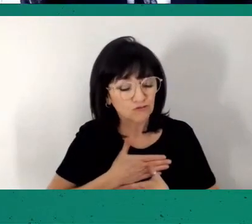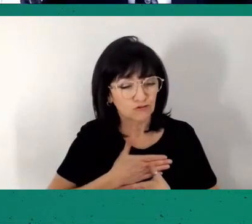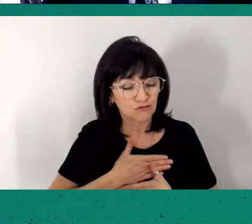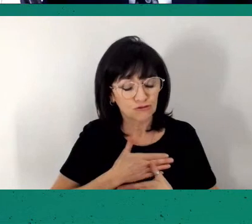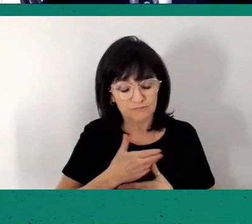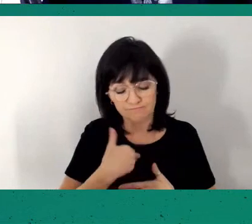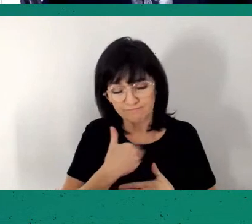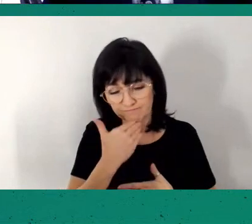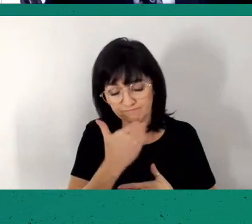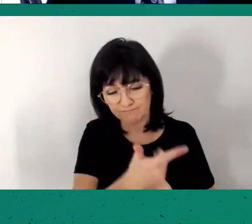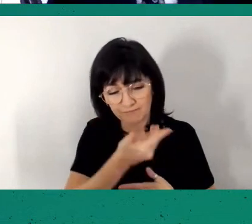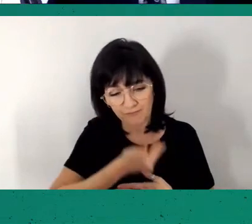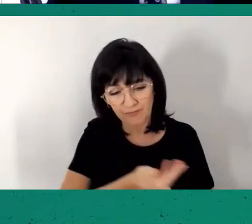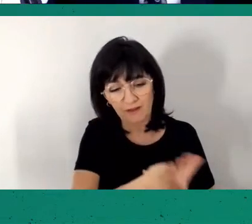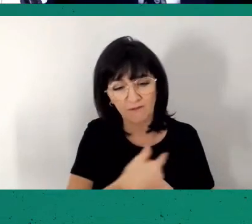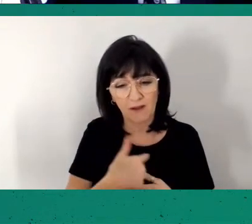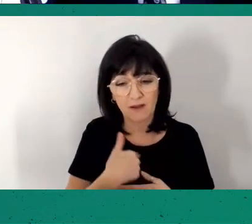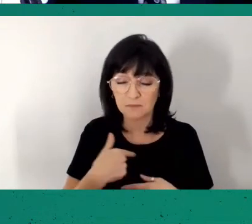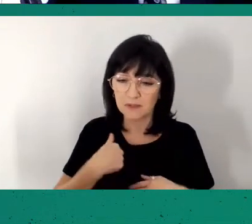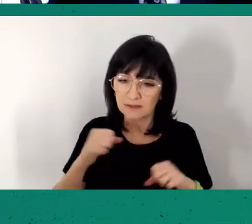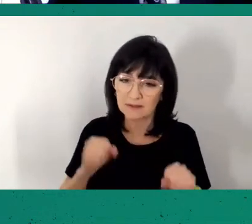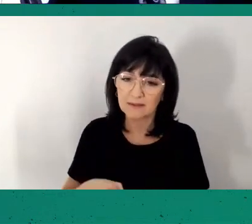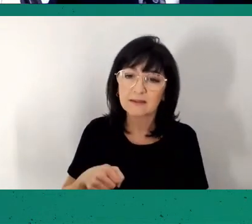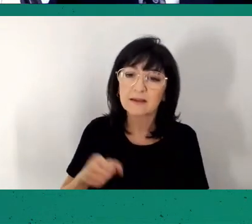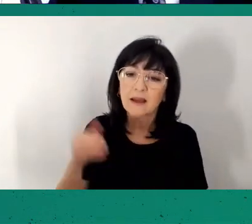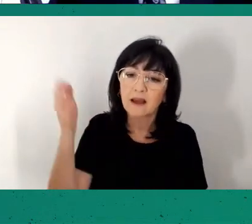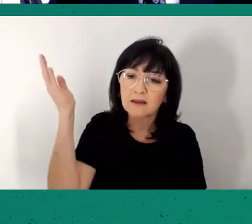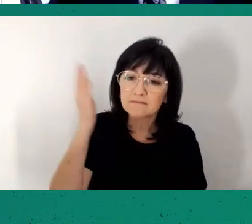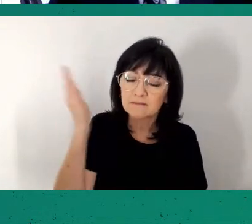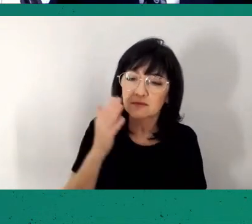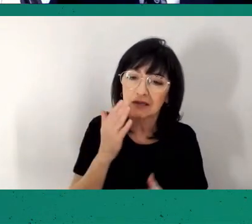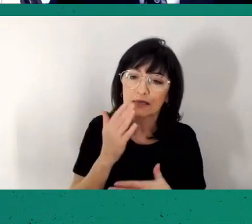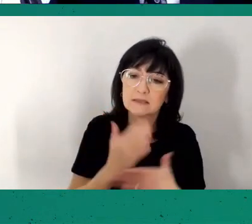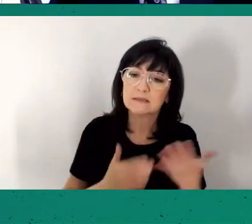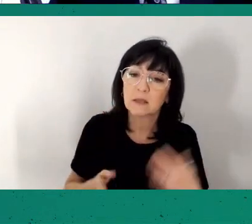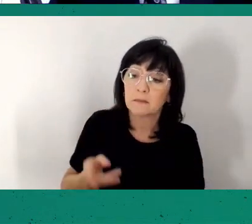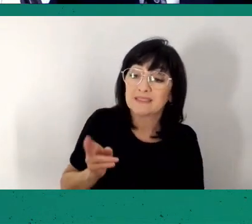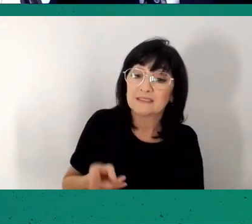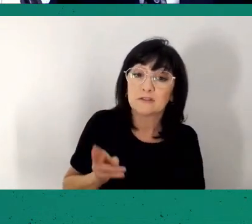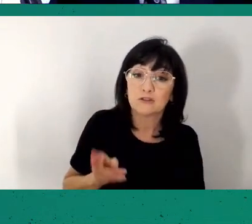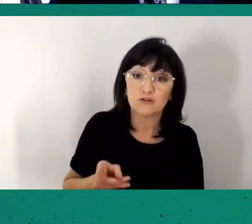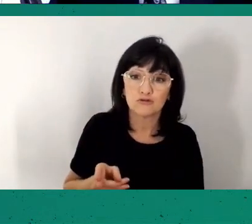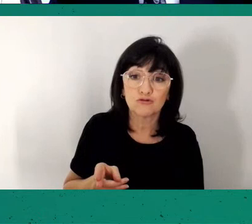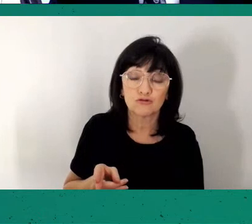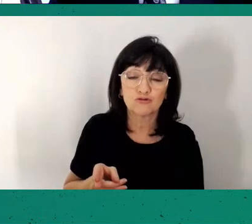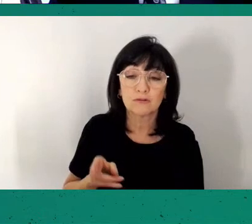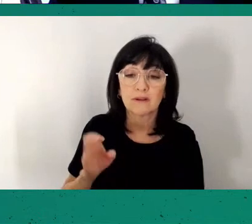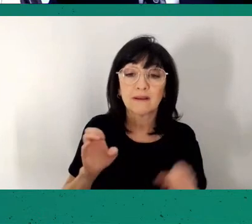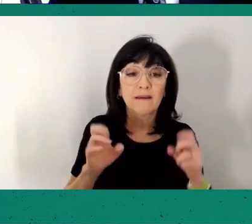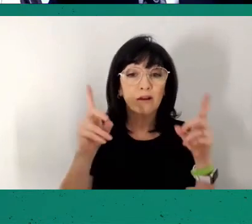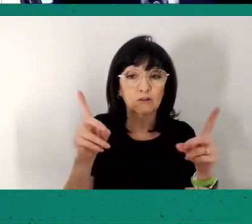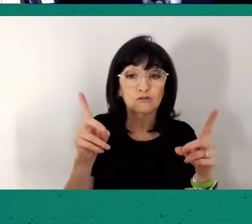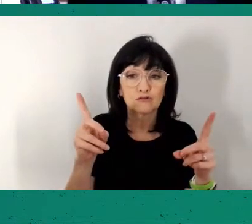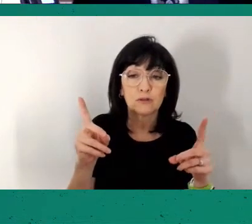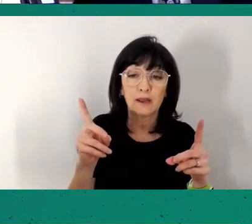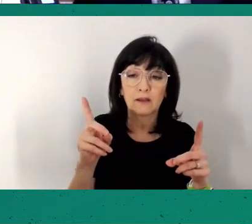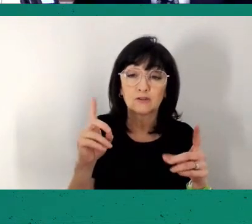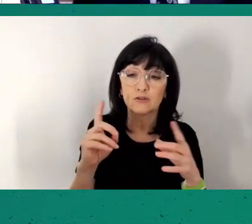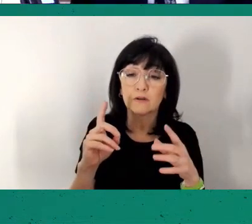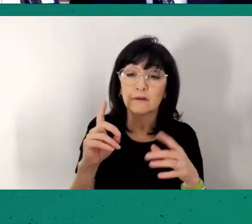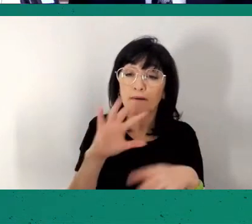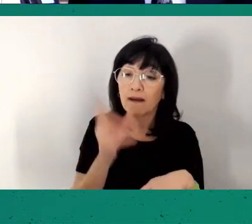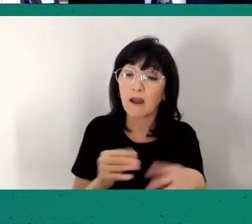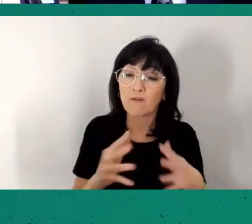me to share with you some of the history of African American education in the state